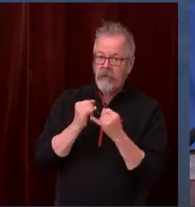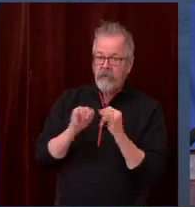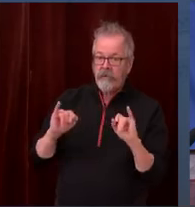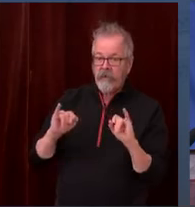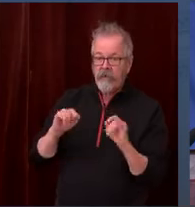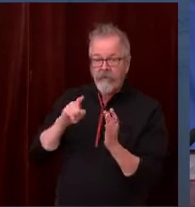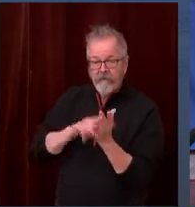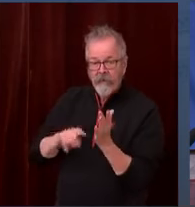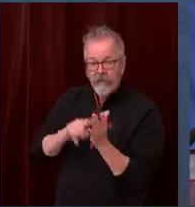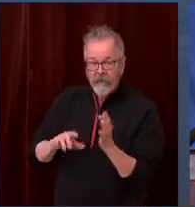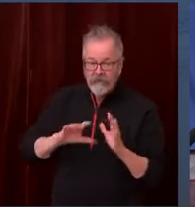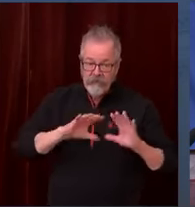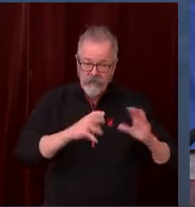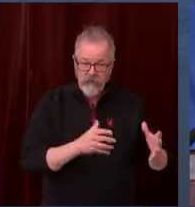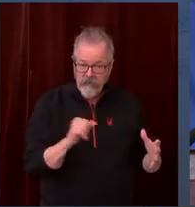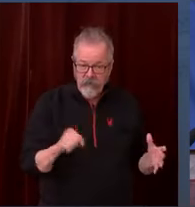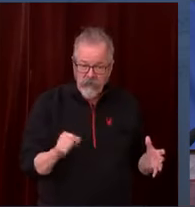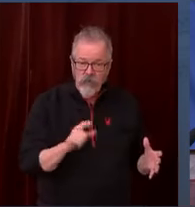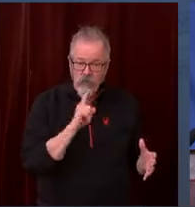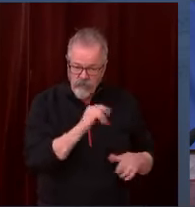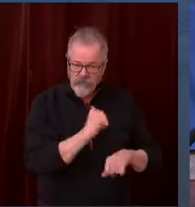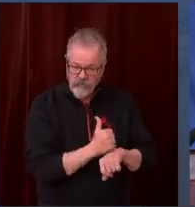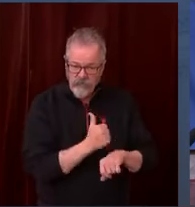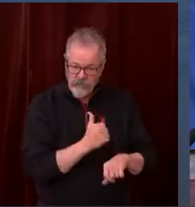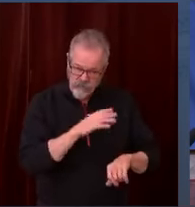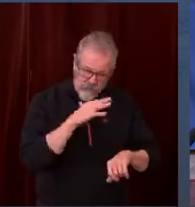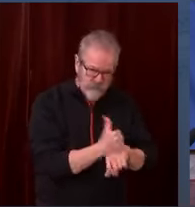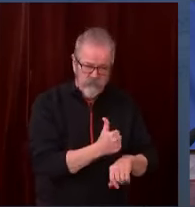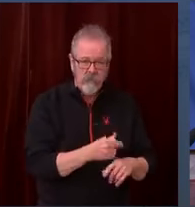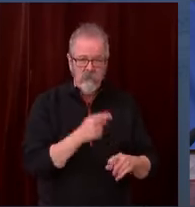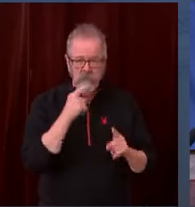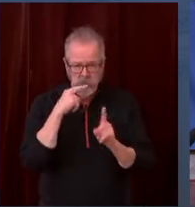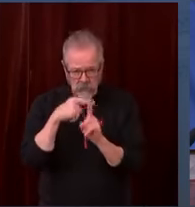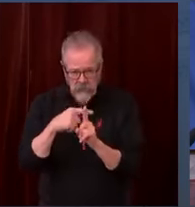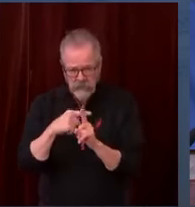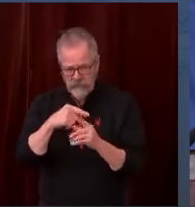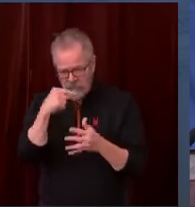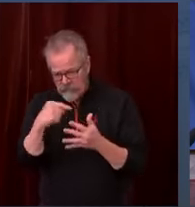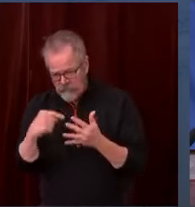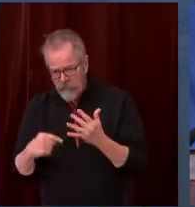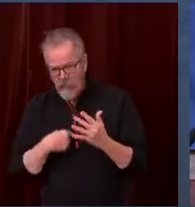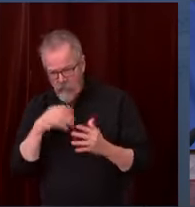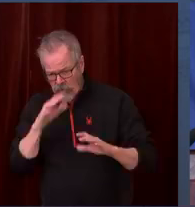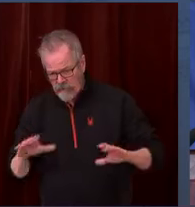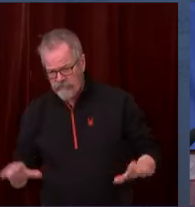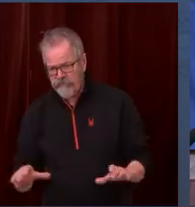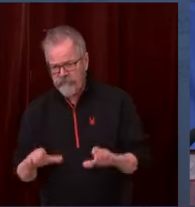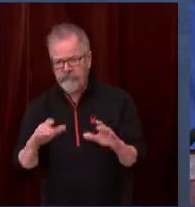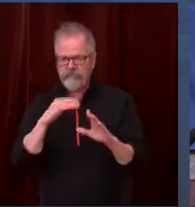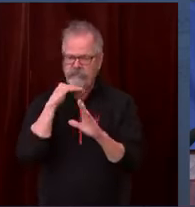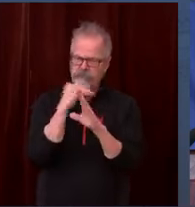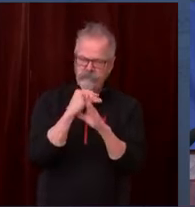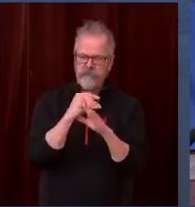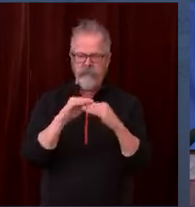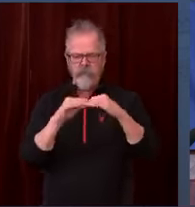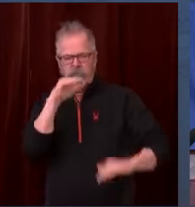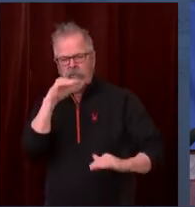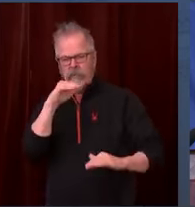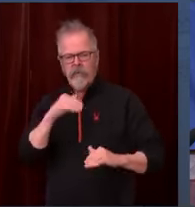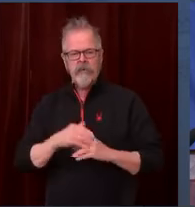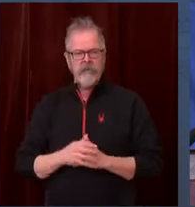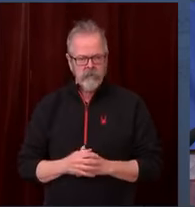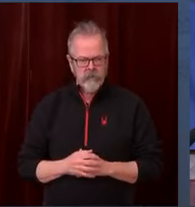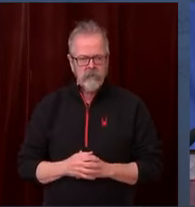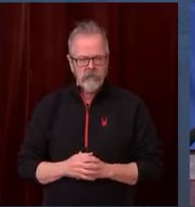be consideration. I've been in talks with legislators as recently, the day before yesterday, about measures to bring more justice to our